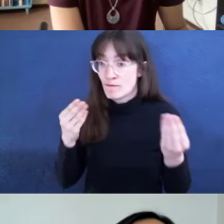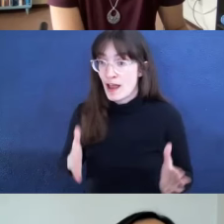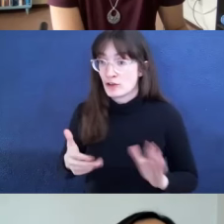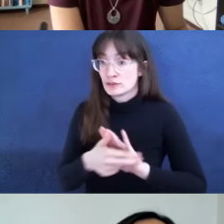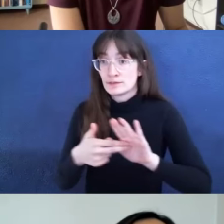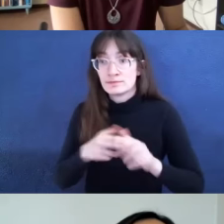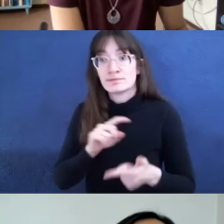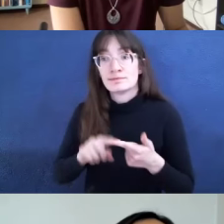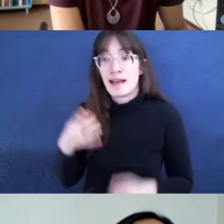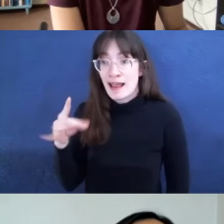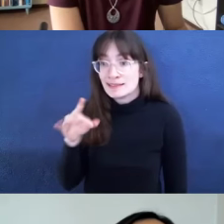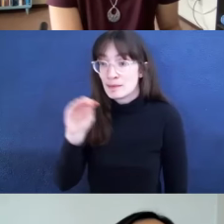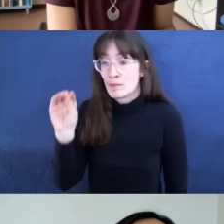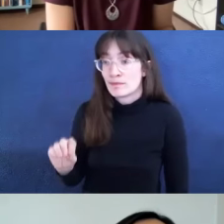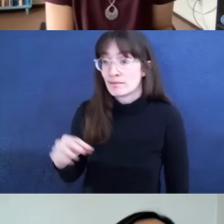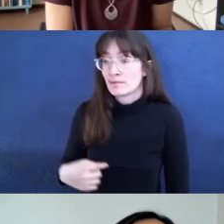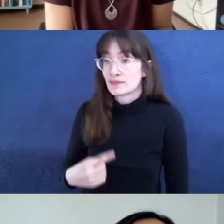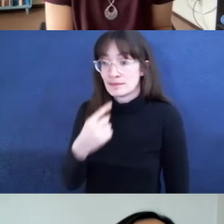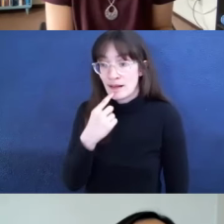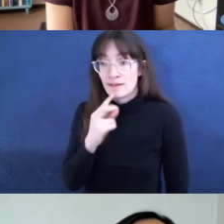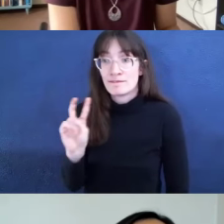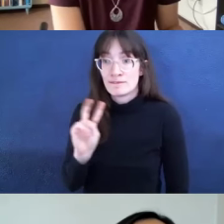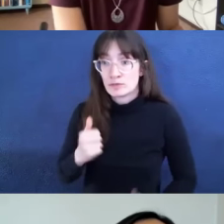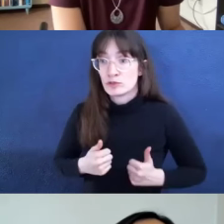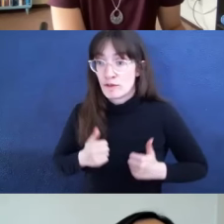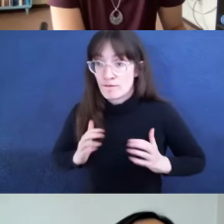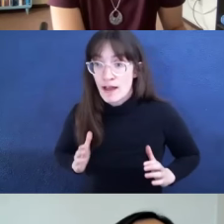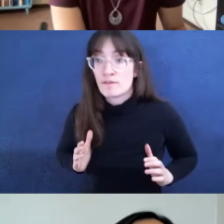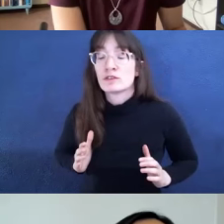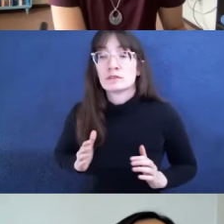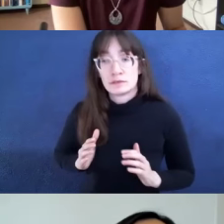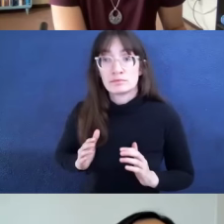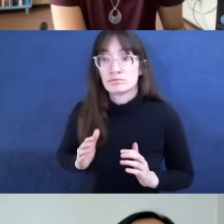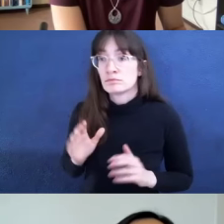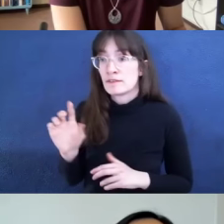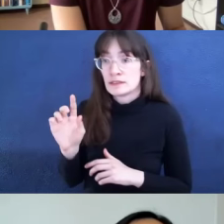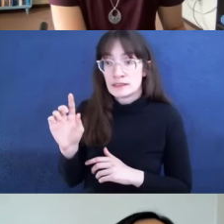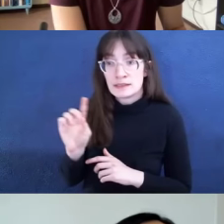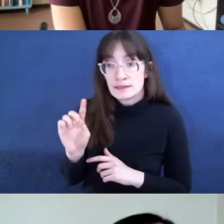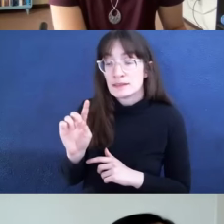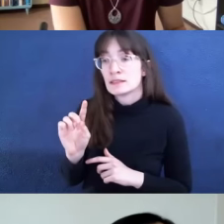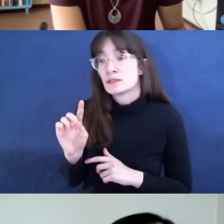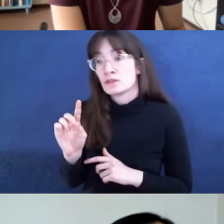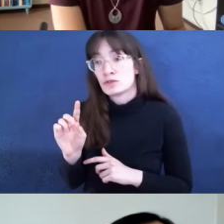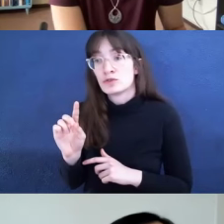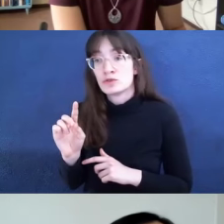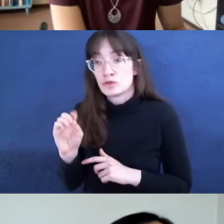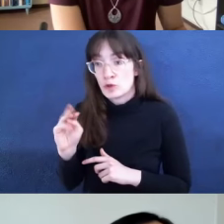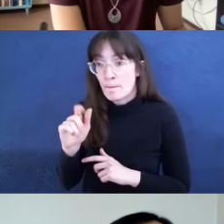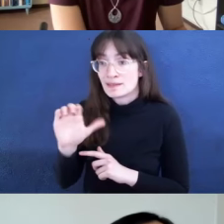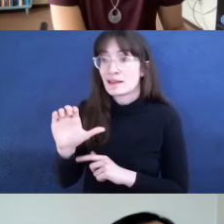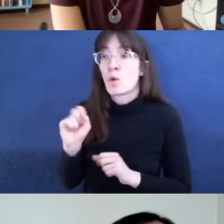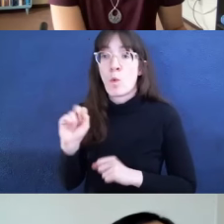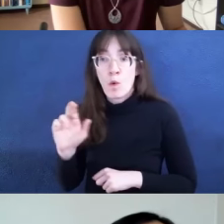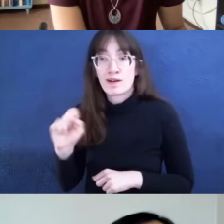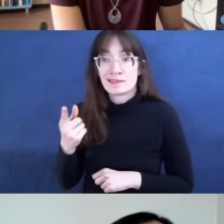then 18% said that they are victim survivors of domestic or sexual violence. And then